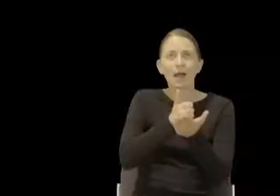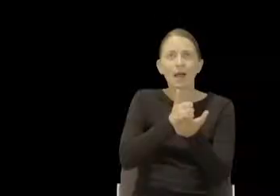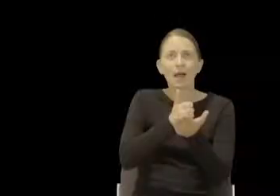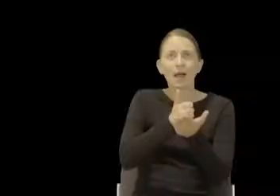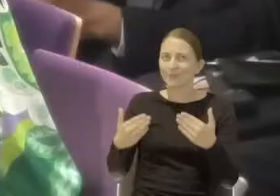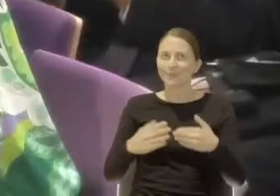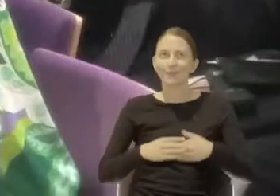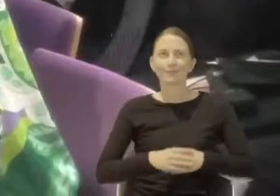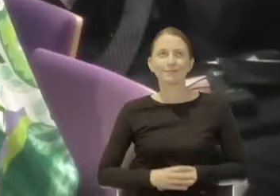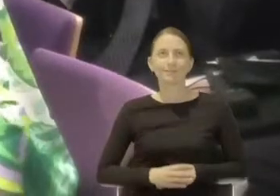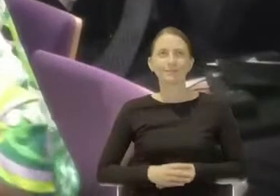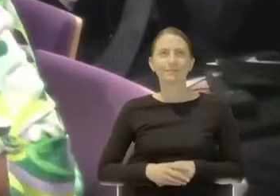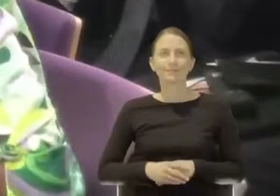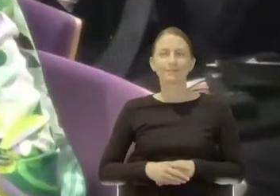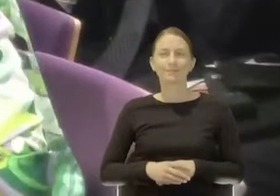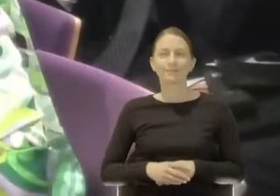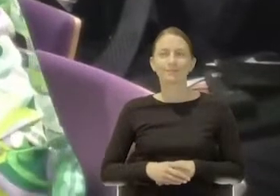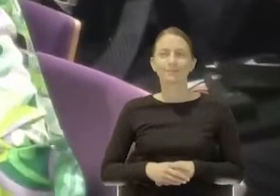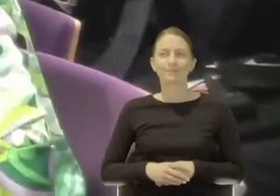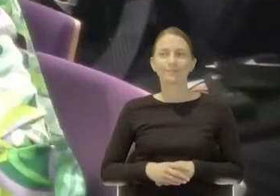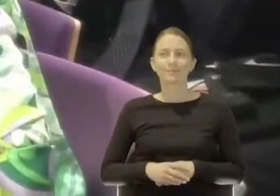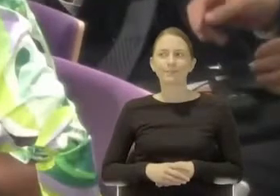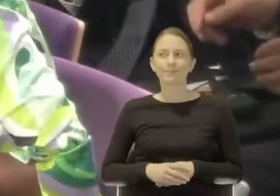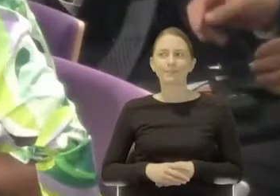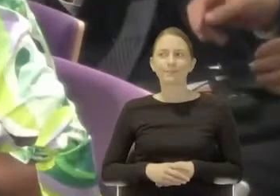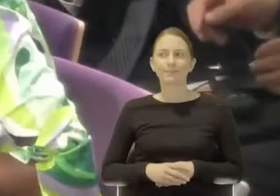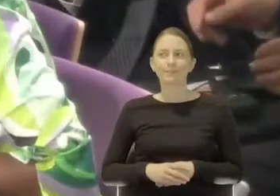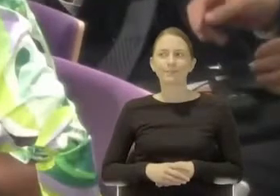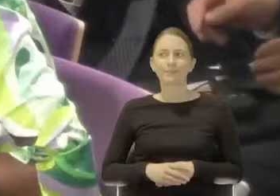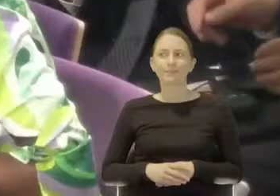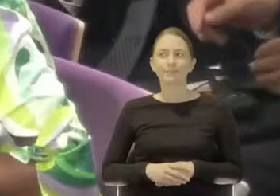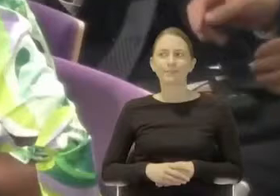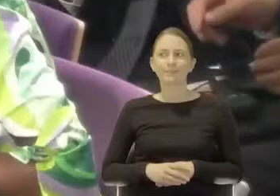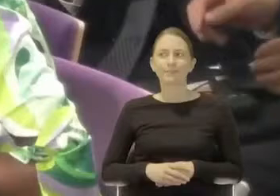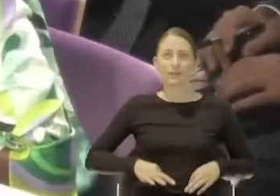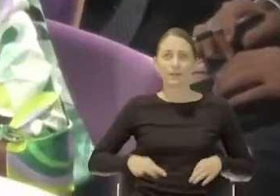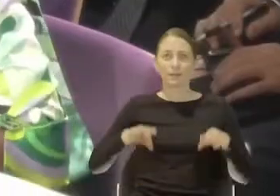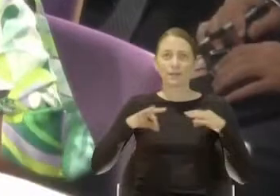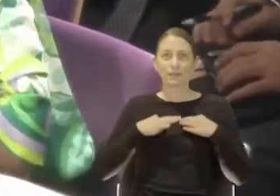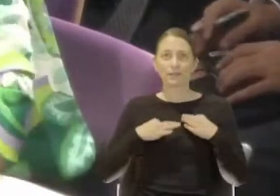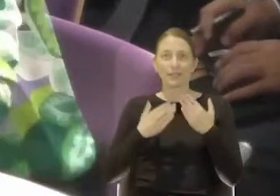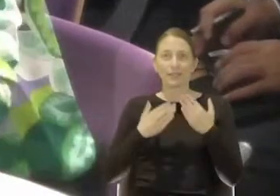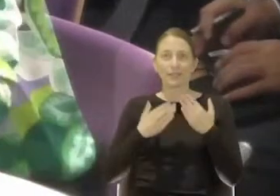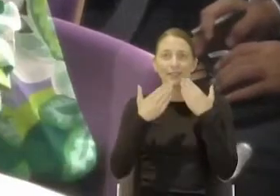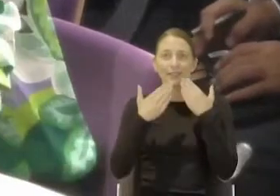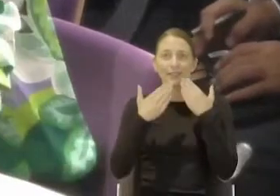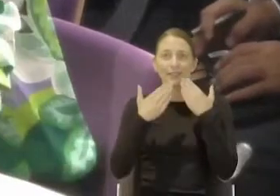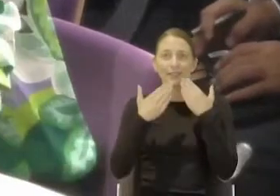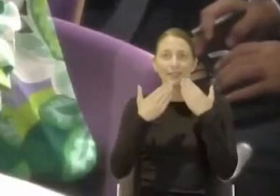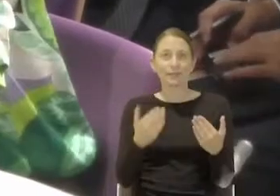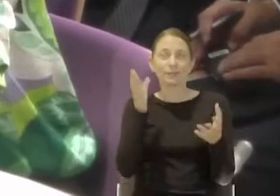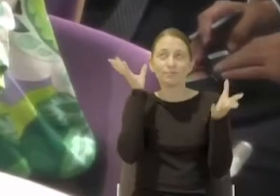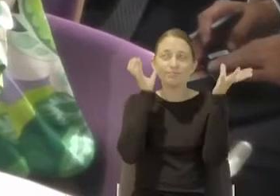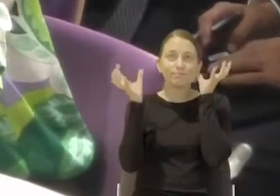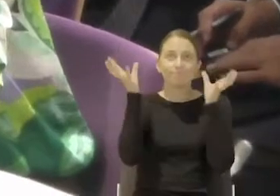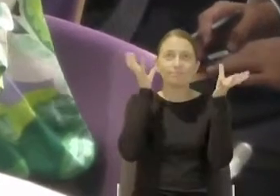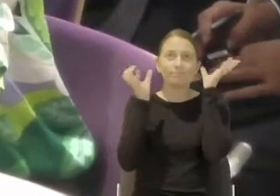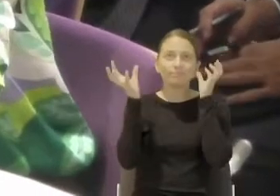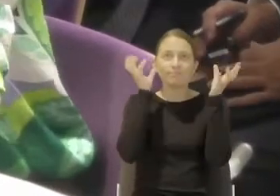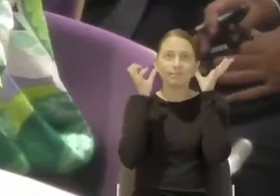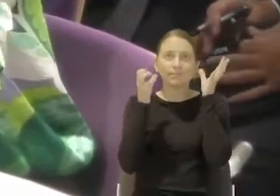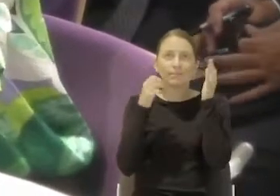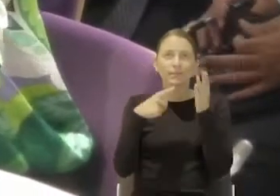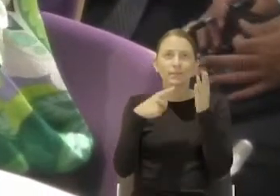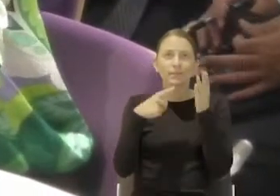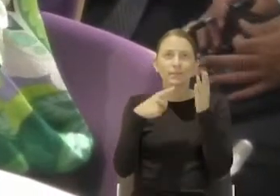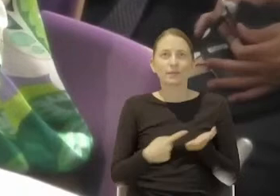much, Honourable Minister. We hear you. We hear the conversation about handling cities around crisis